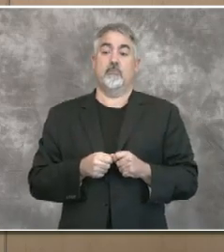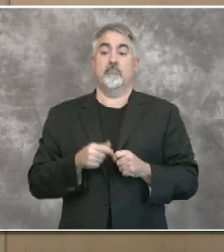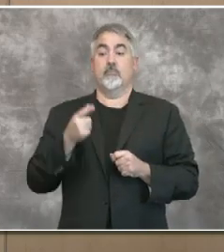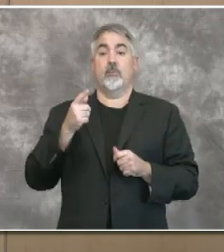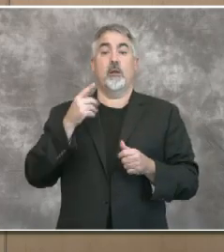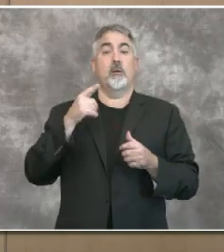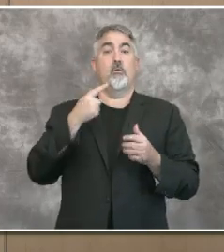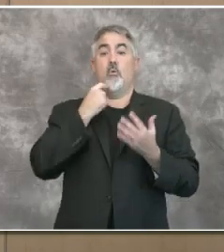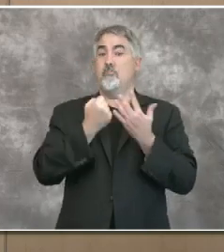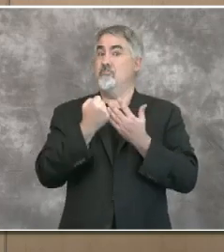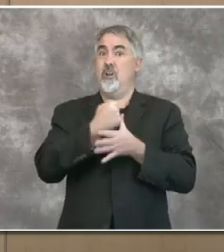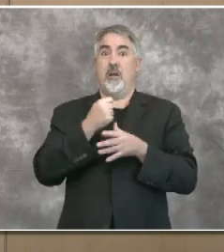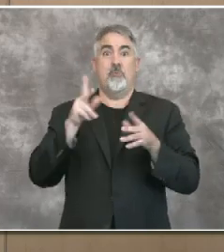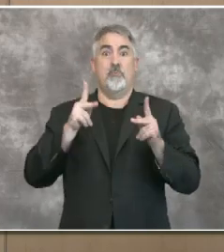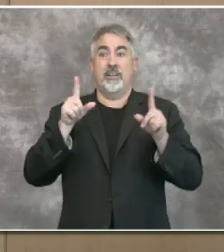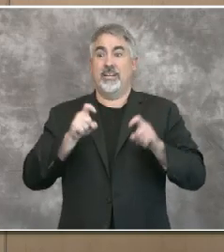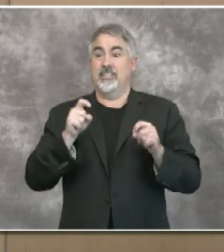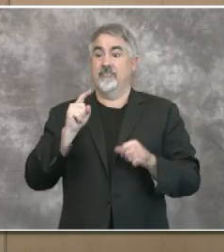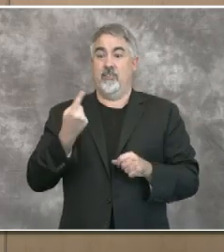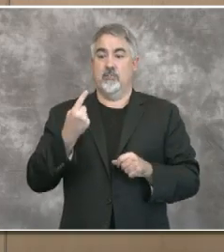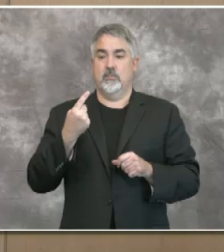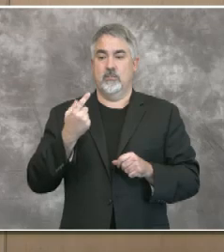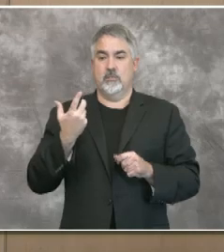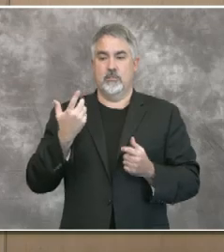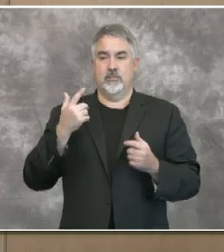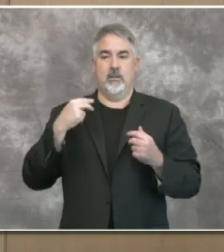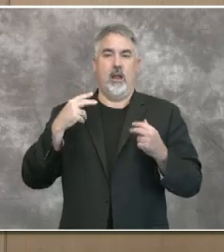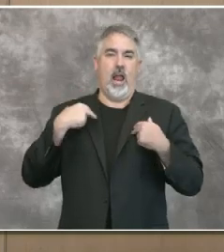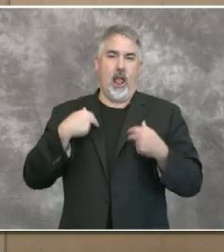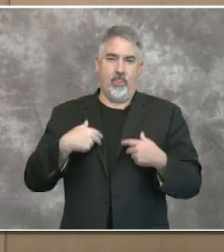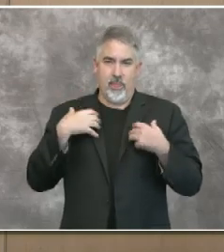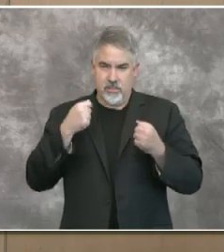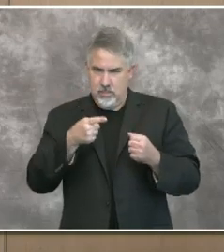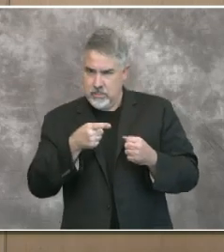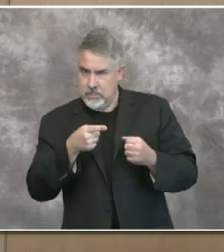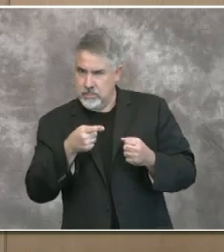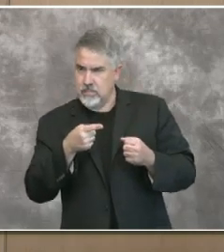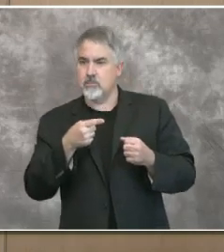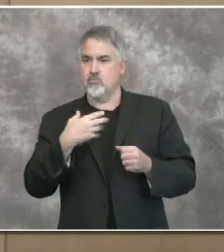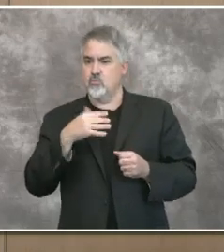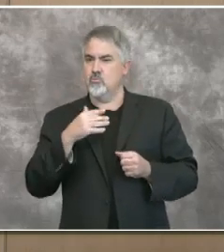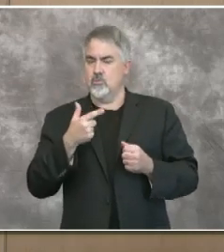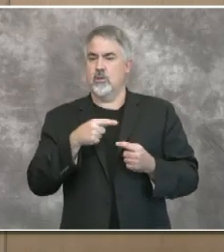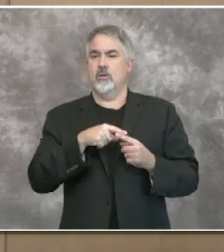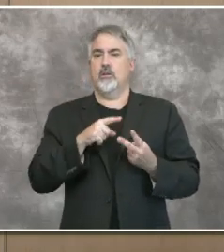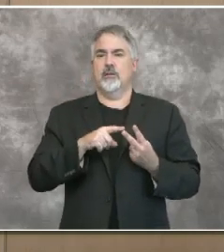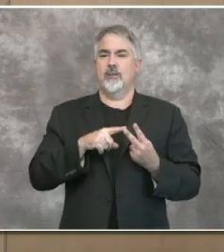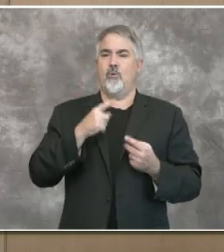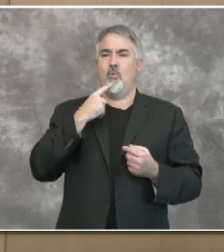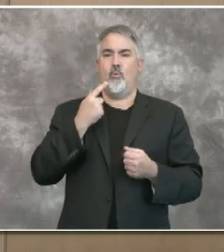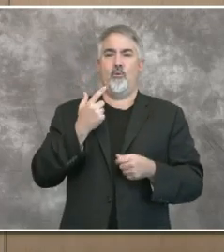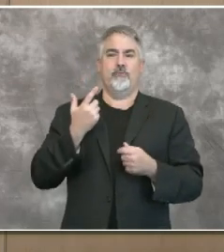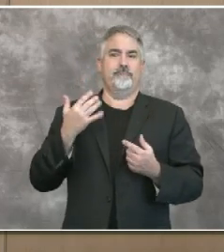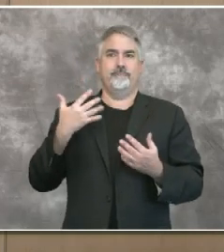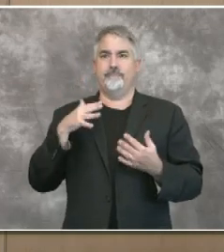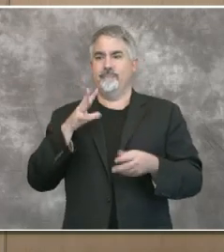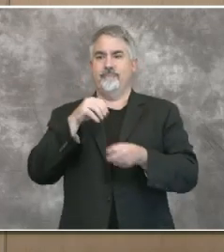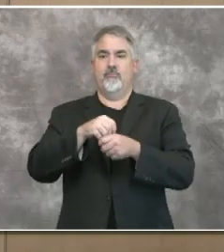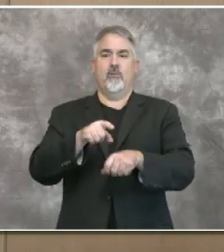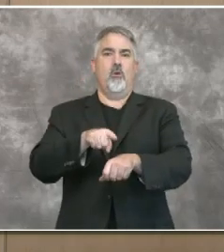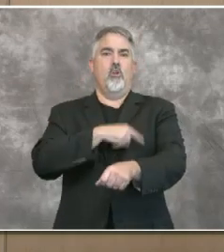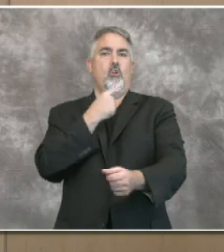individuals with compromised immune systems, long-term care or congregate living facilities, as well as our